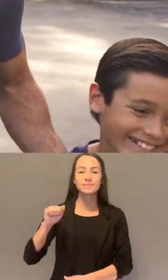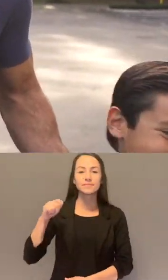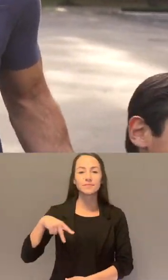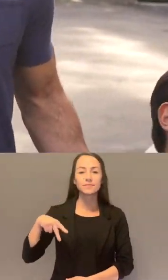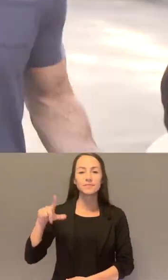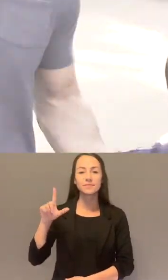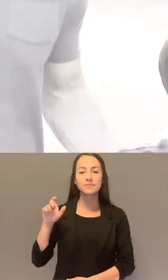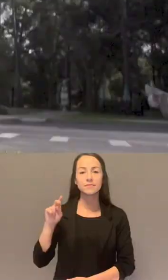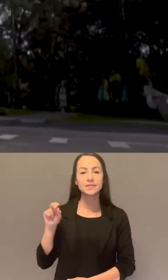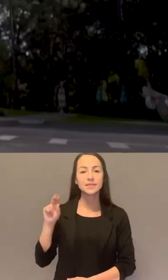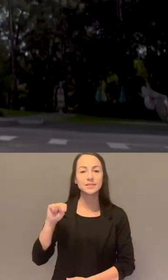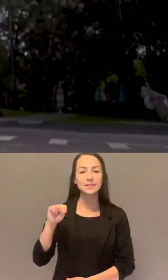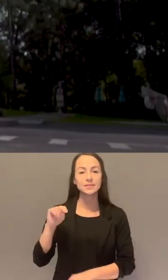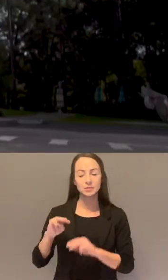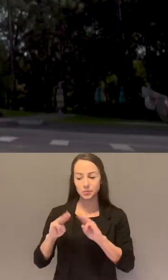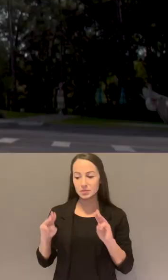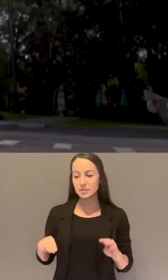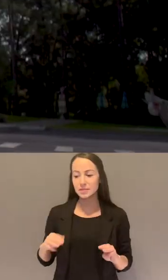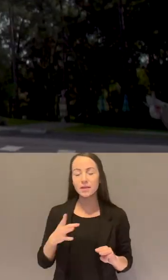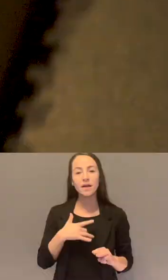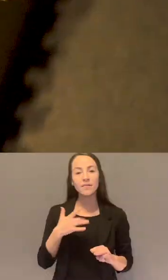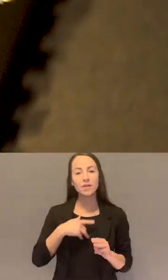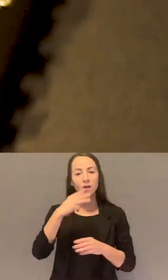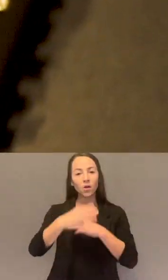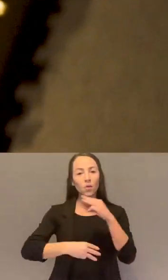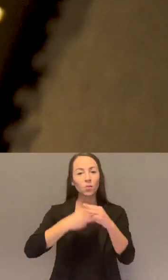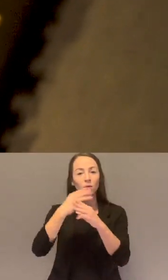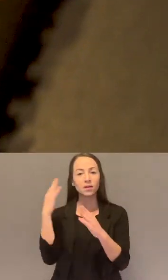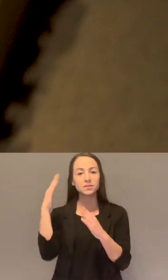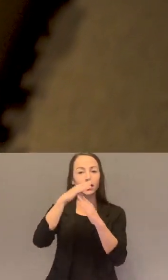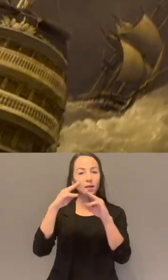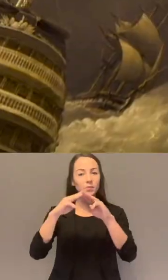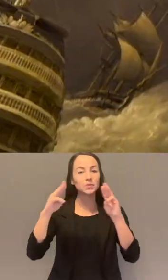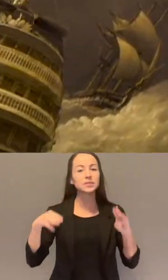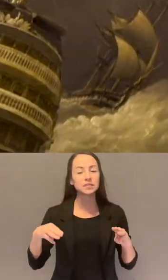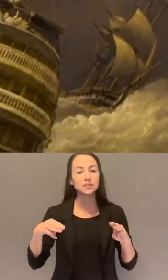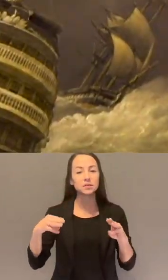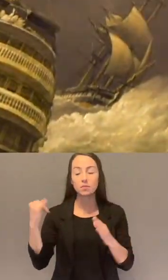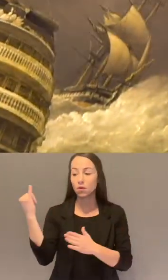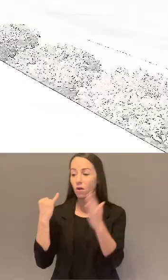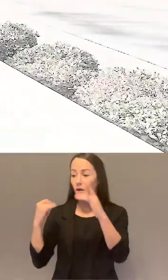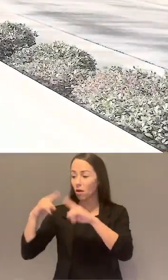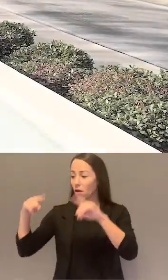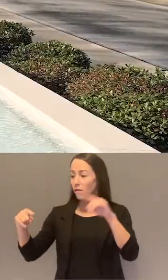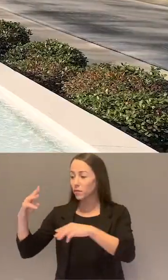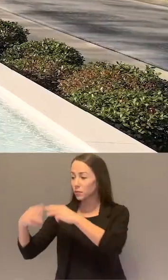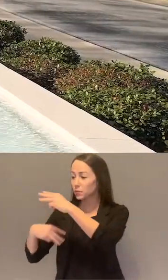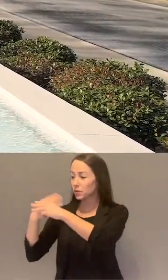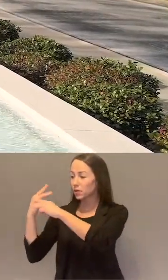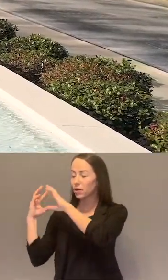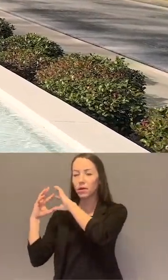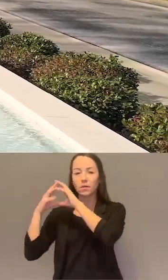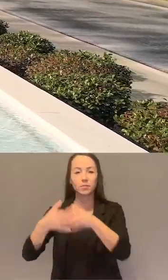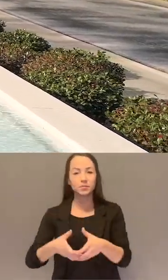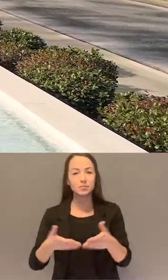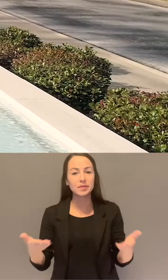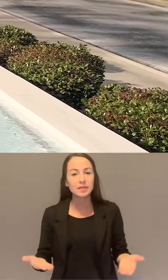When I think about the Appleton, I think about a world-class museum that really tries to bring the art of the world to Marion County.